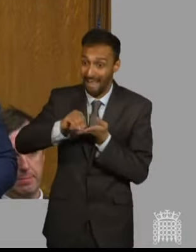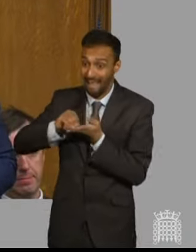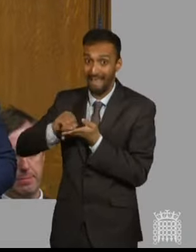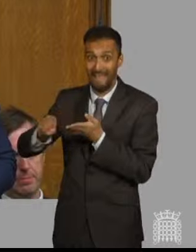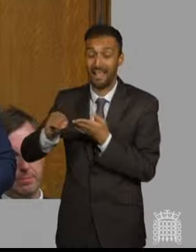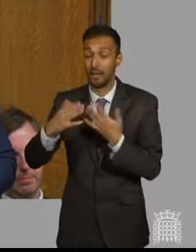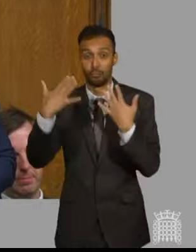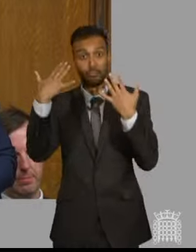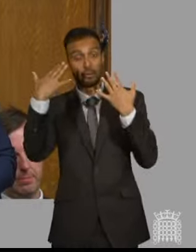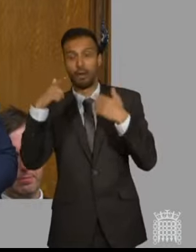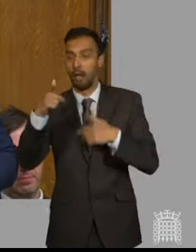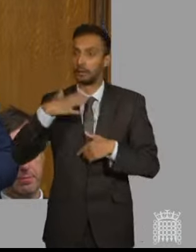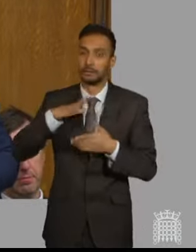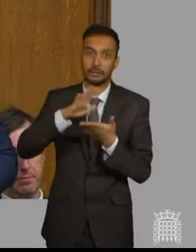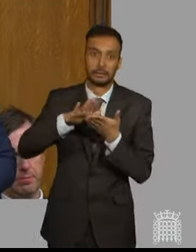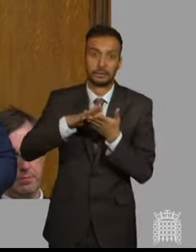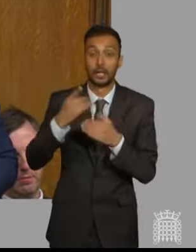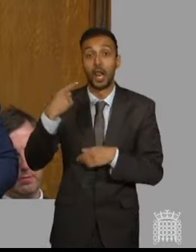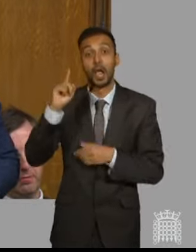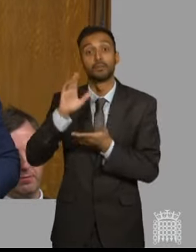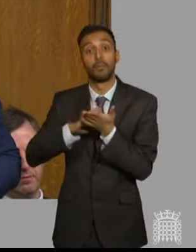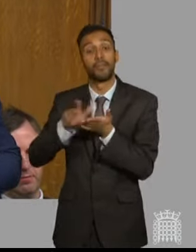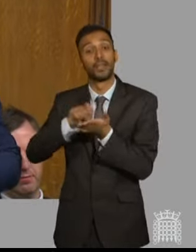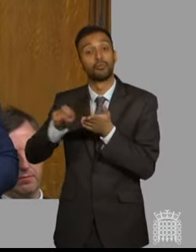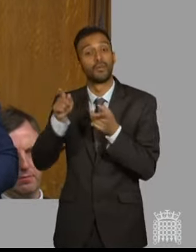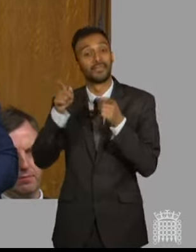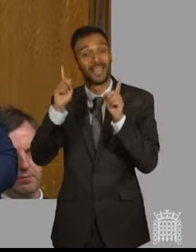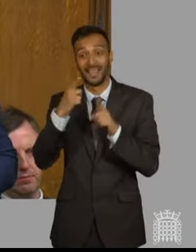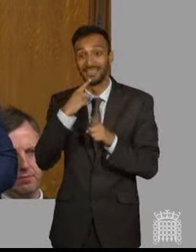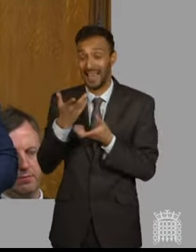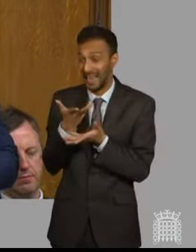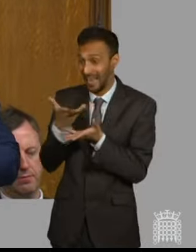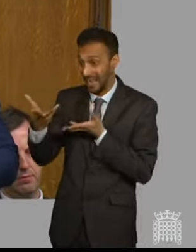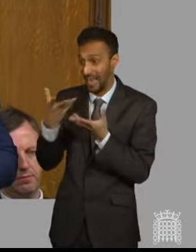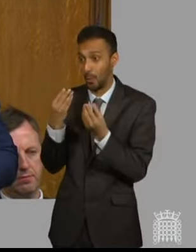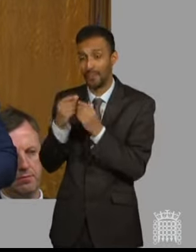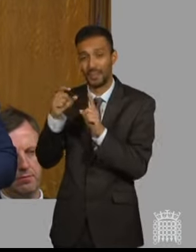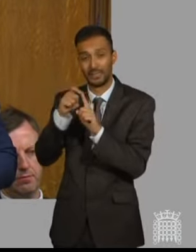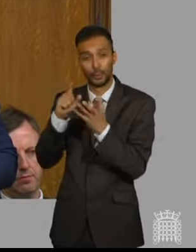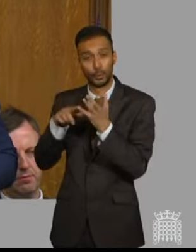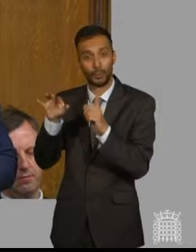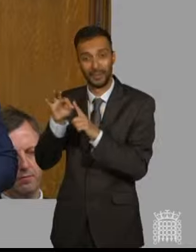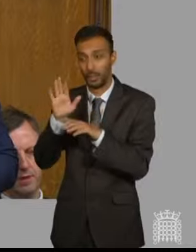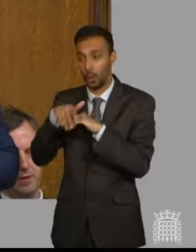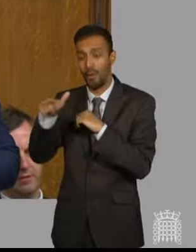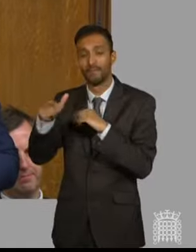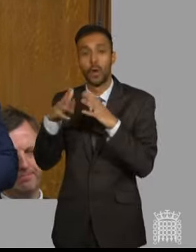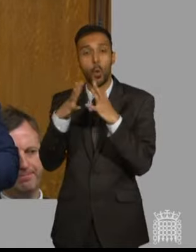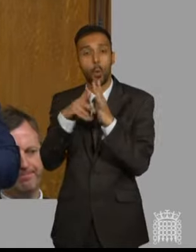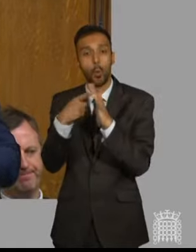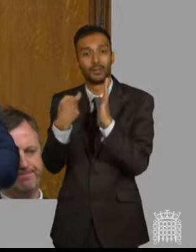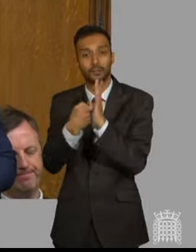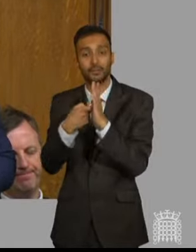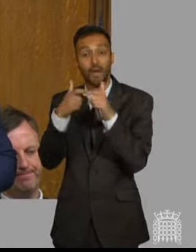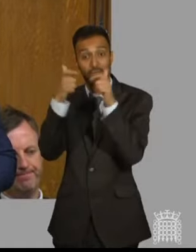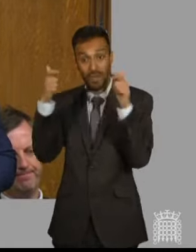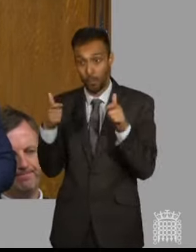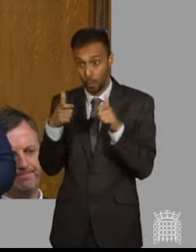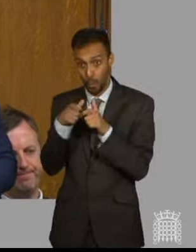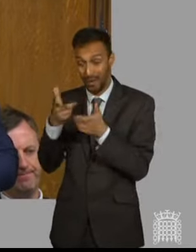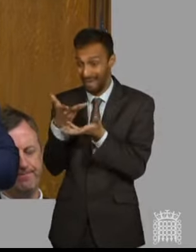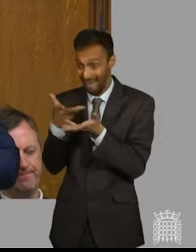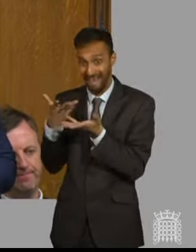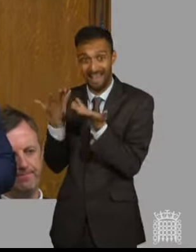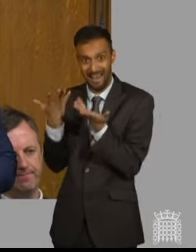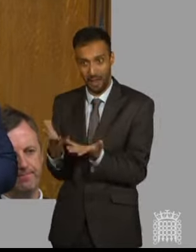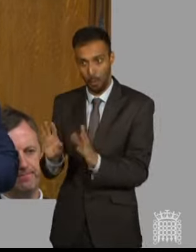with the DUP over the Windsor framework have concluded. Does the Prime Minister recognise the real dangers of continued drift in Northern Ireland